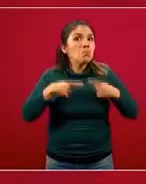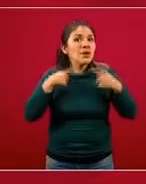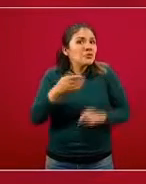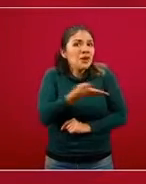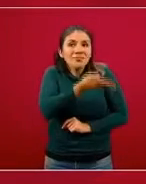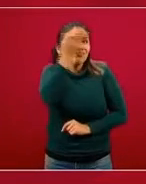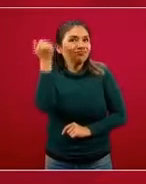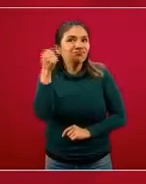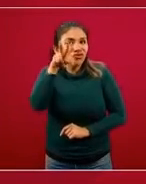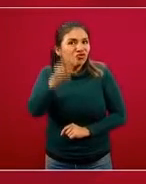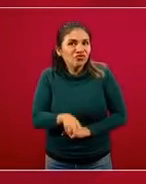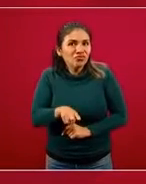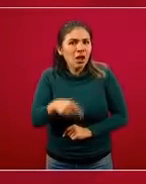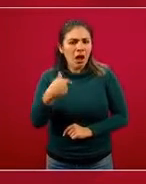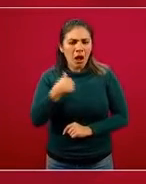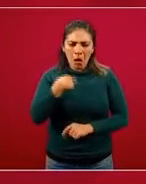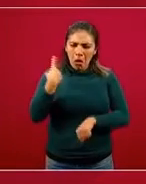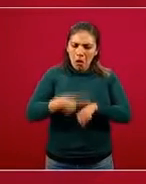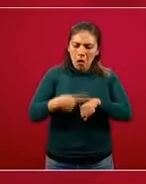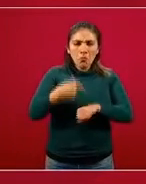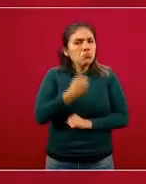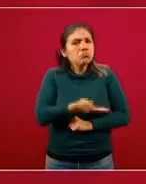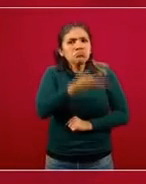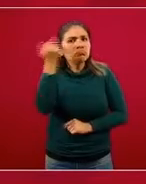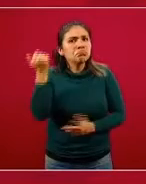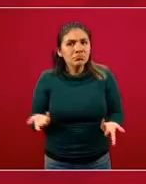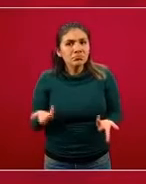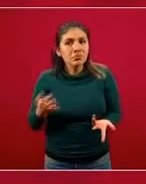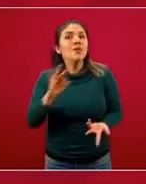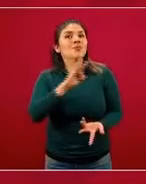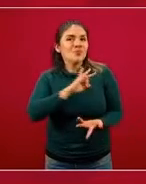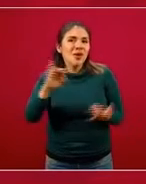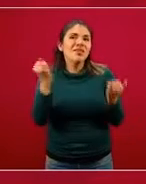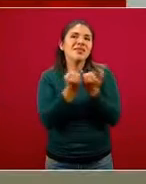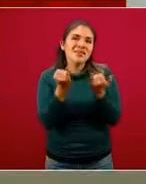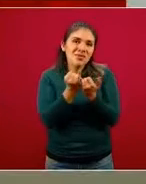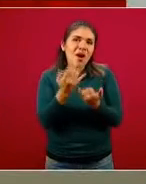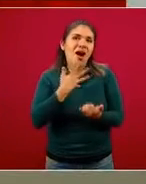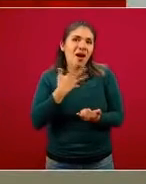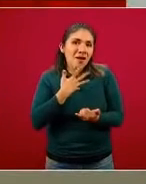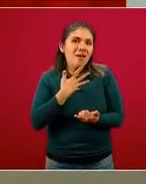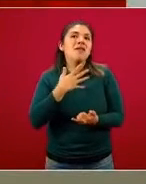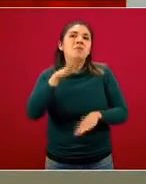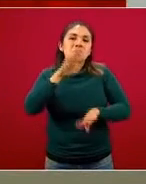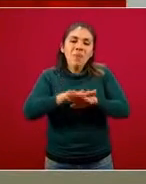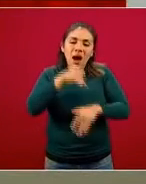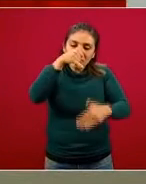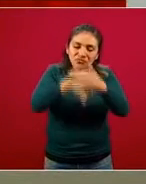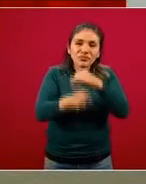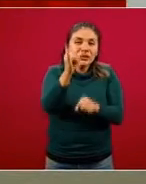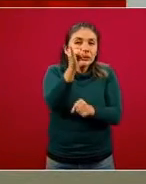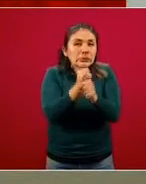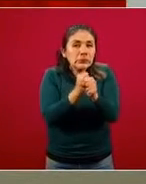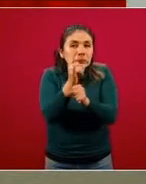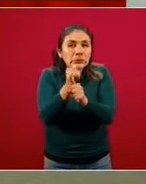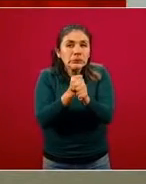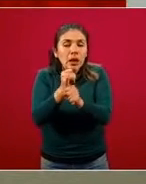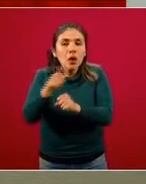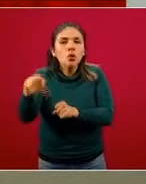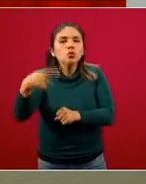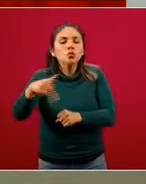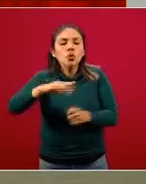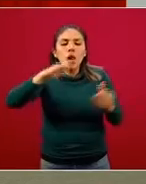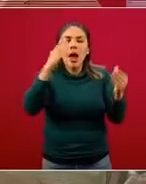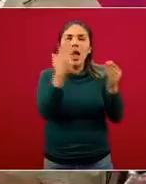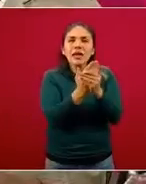issues, background diseases or sicknesses, maybe they weren't aware of them. So at that moment, that's when we